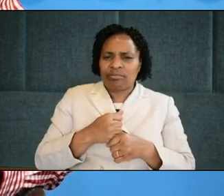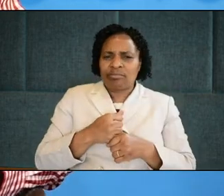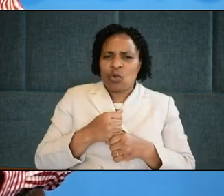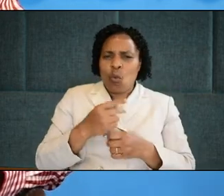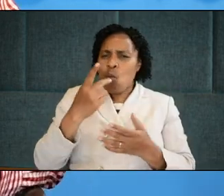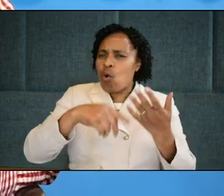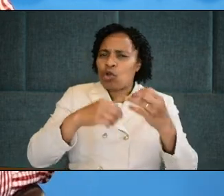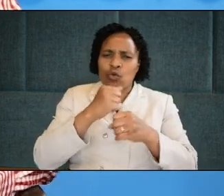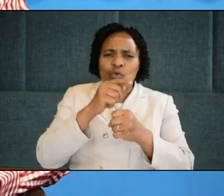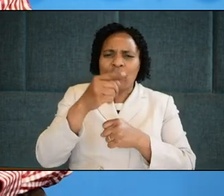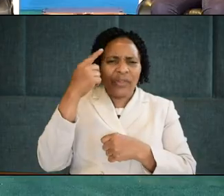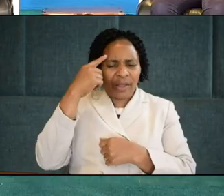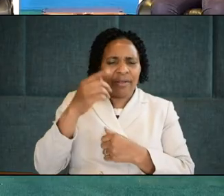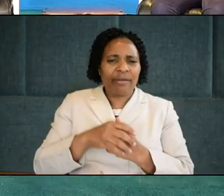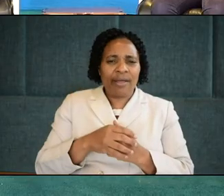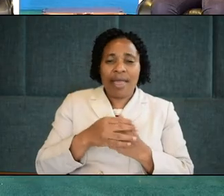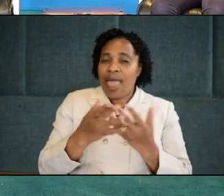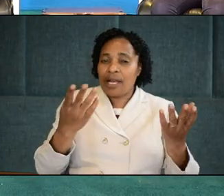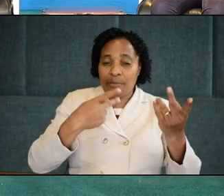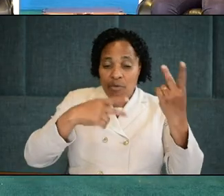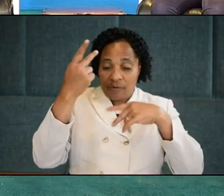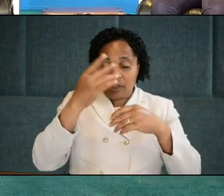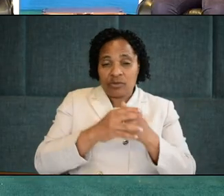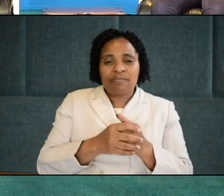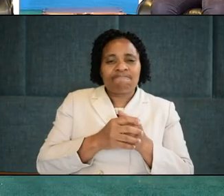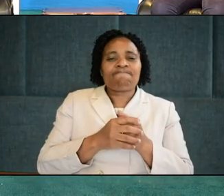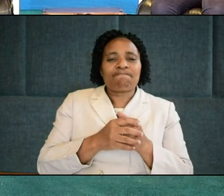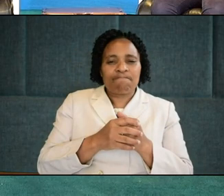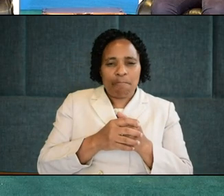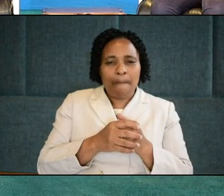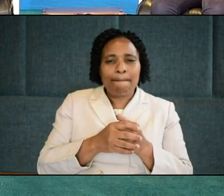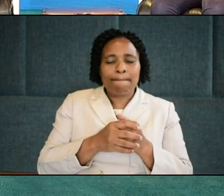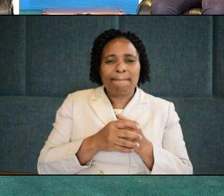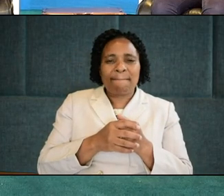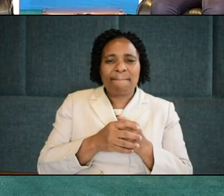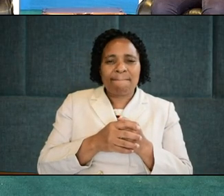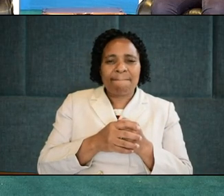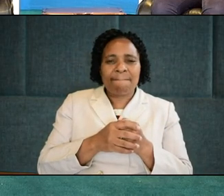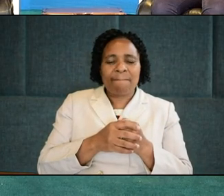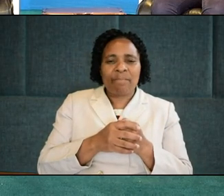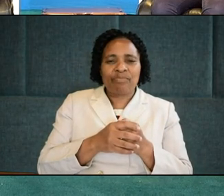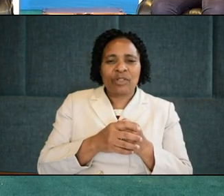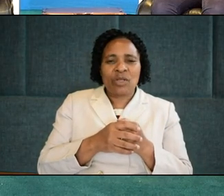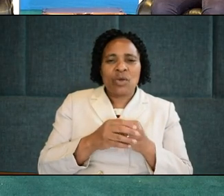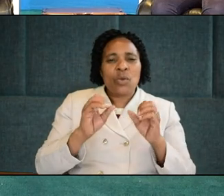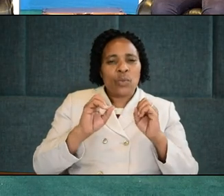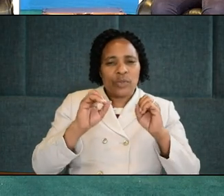any profession?